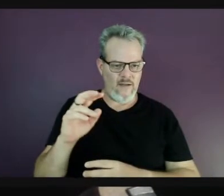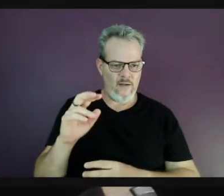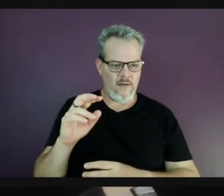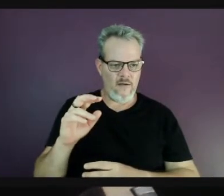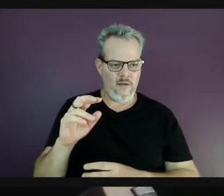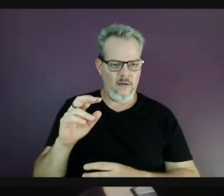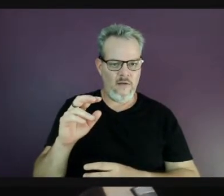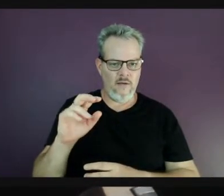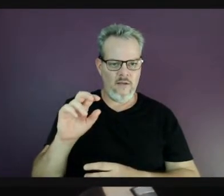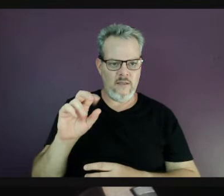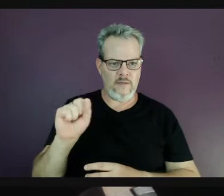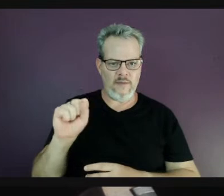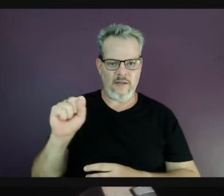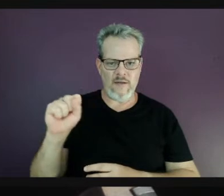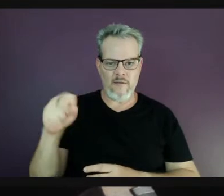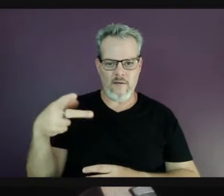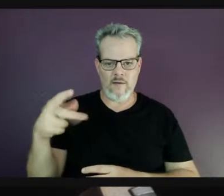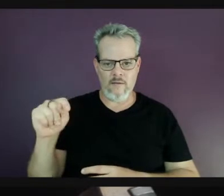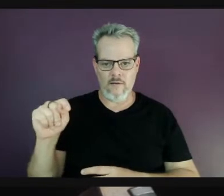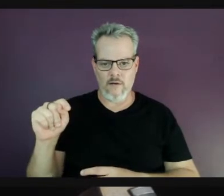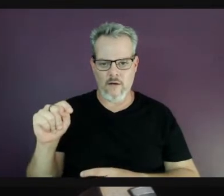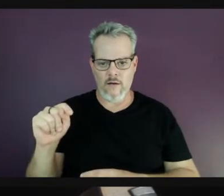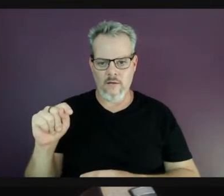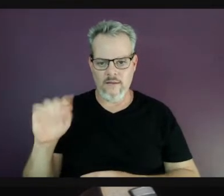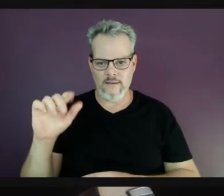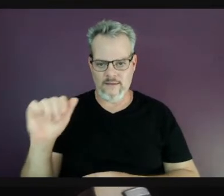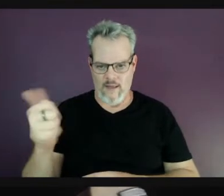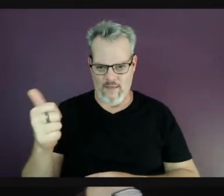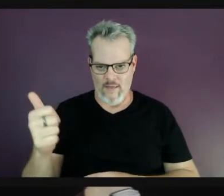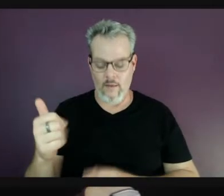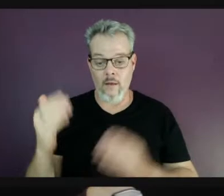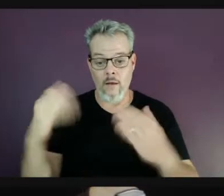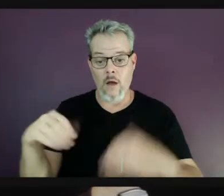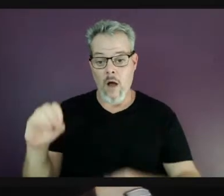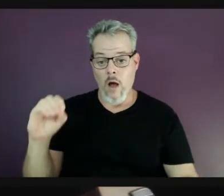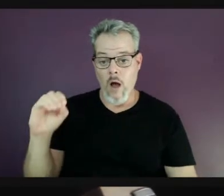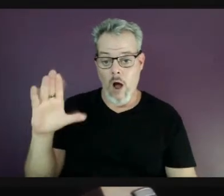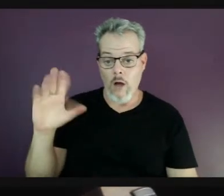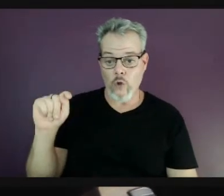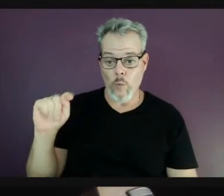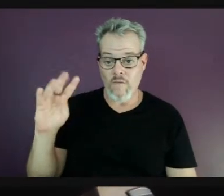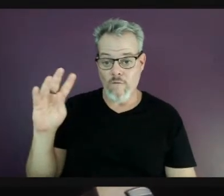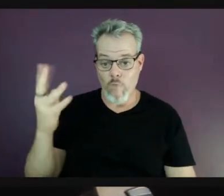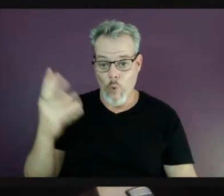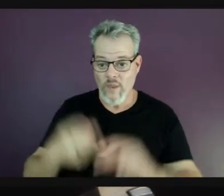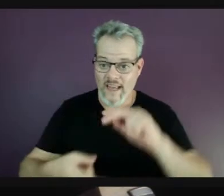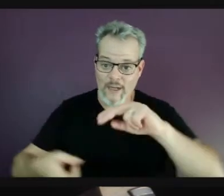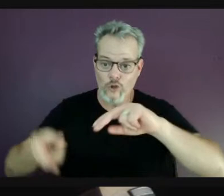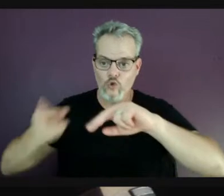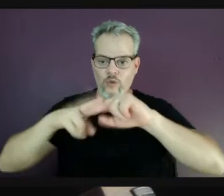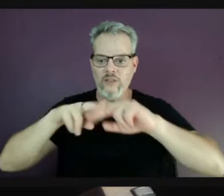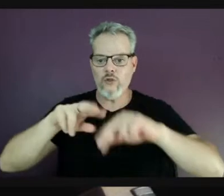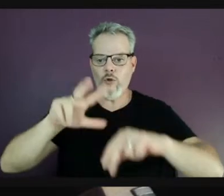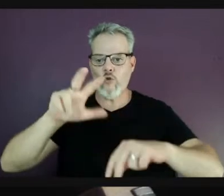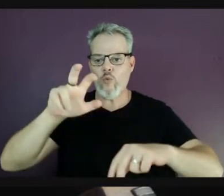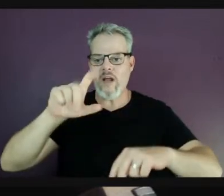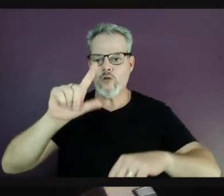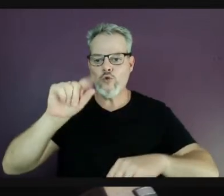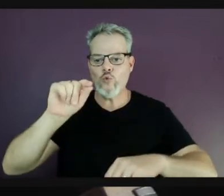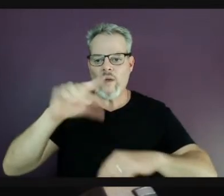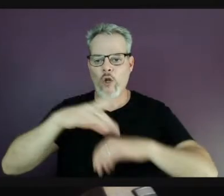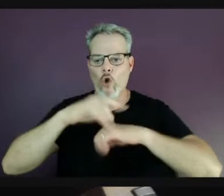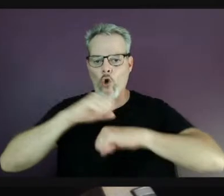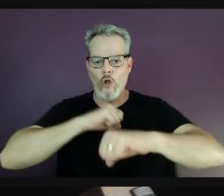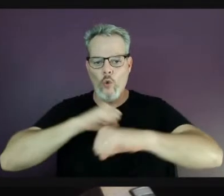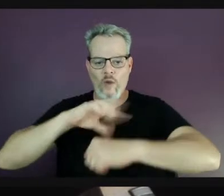So the seismicity they note began October 4th with increasing to 320 earthquakes